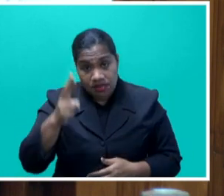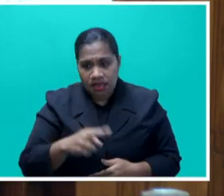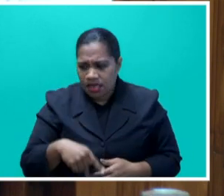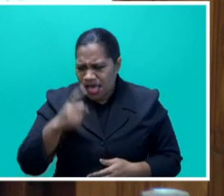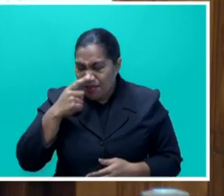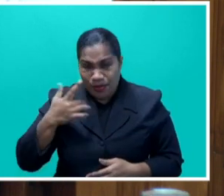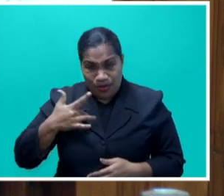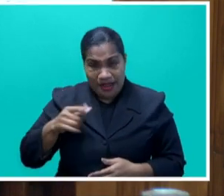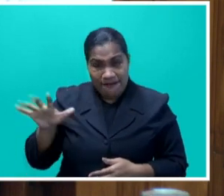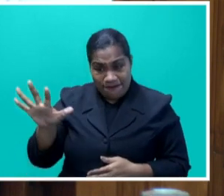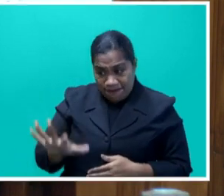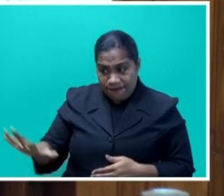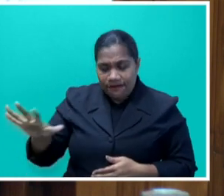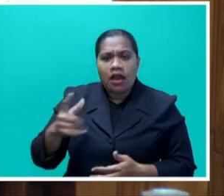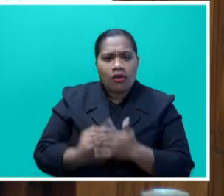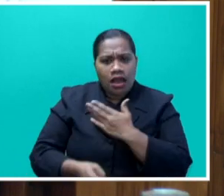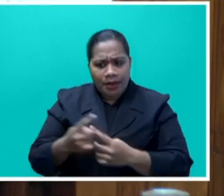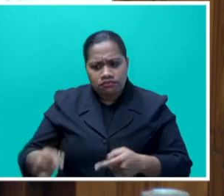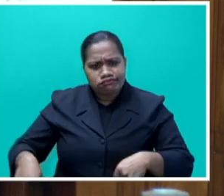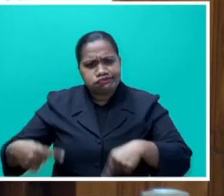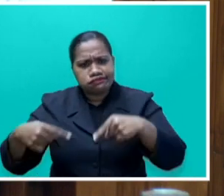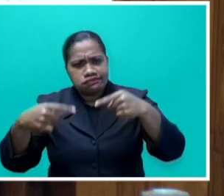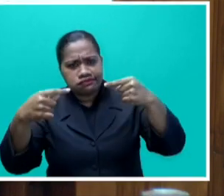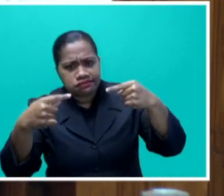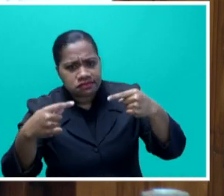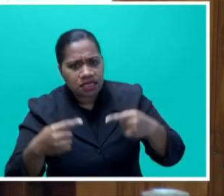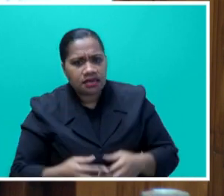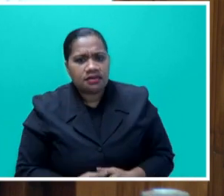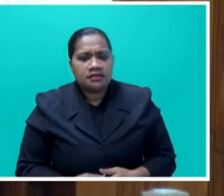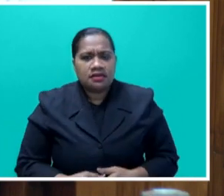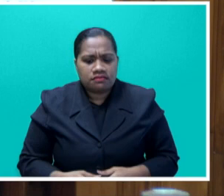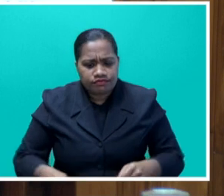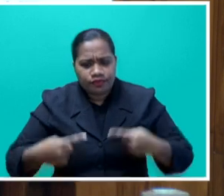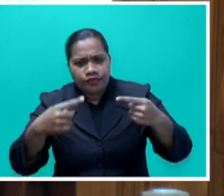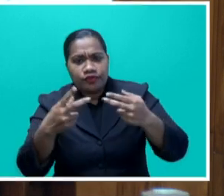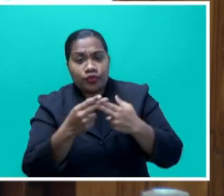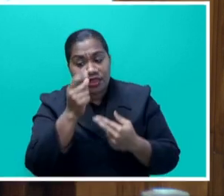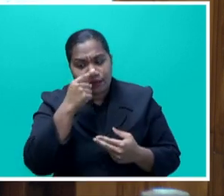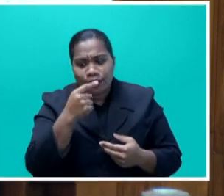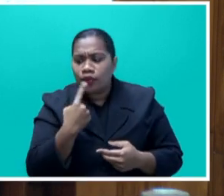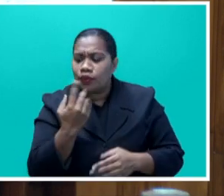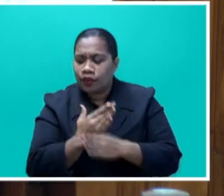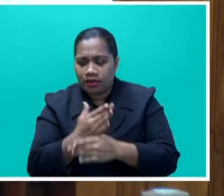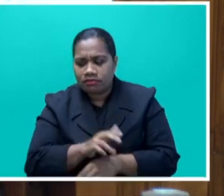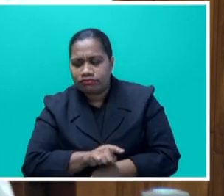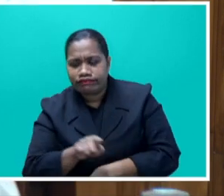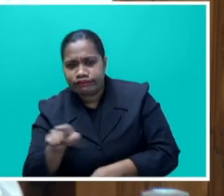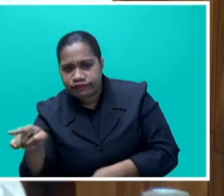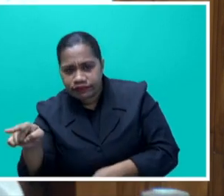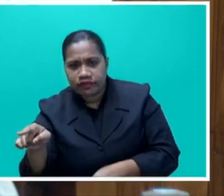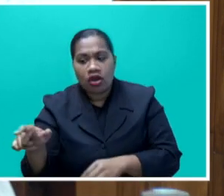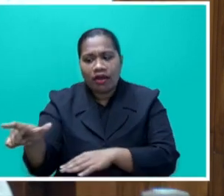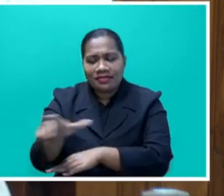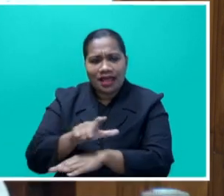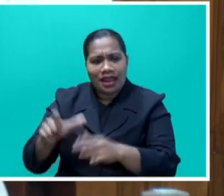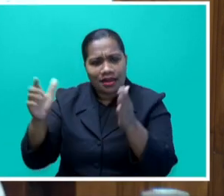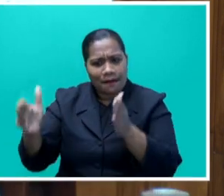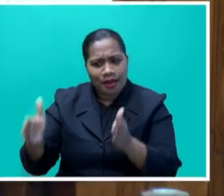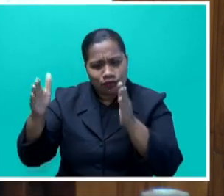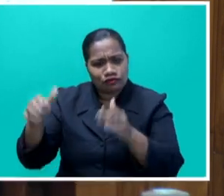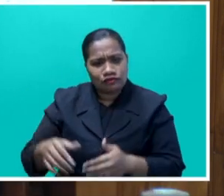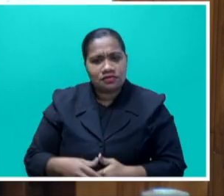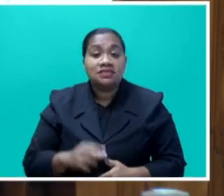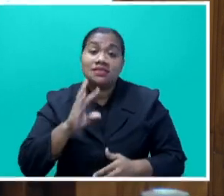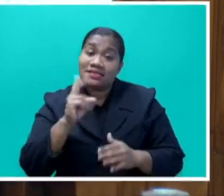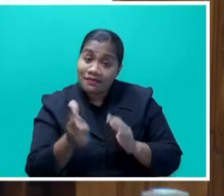arguments and dispute arises with the contractor on their arbitrary land boundaries. And sometimes